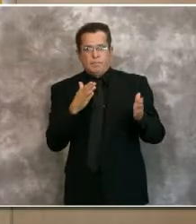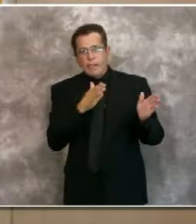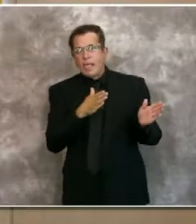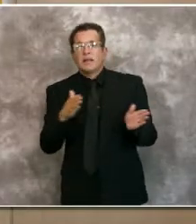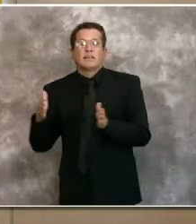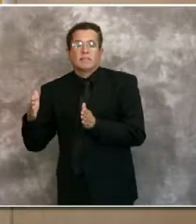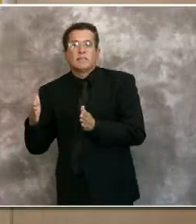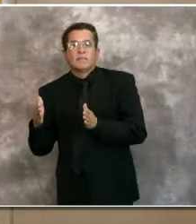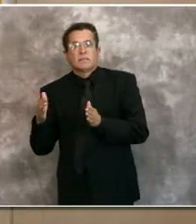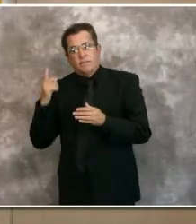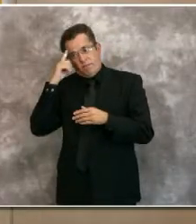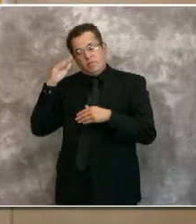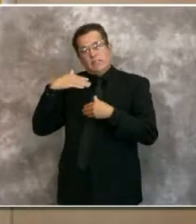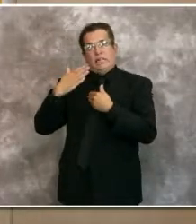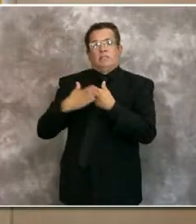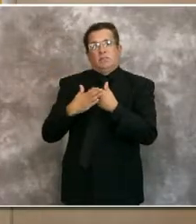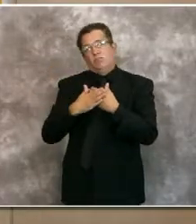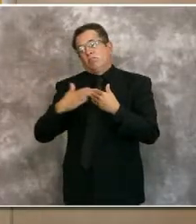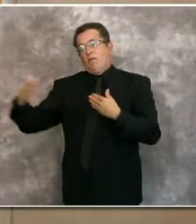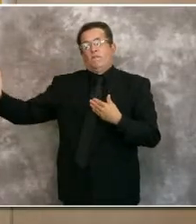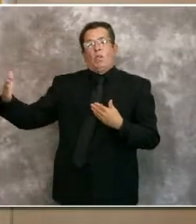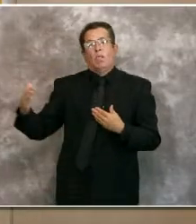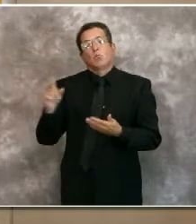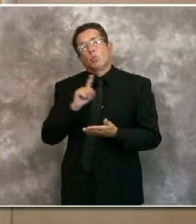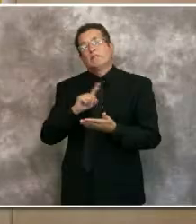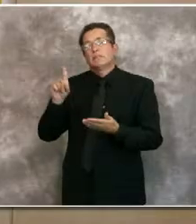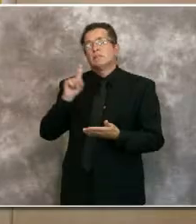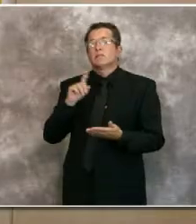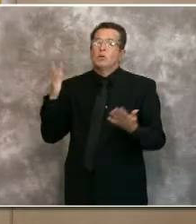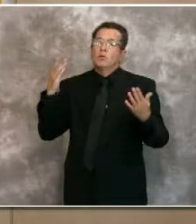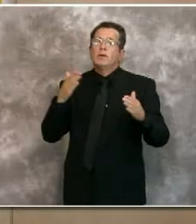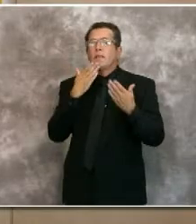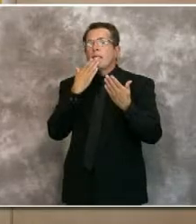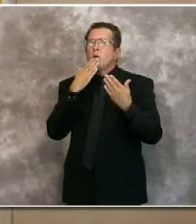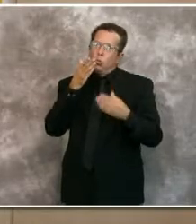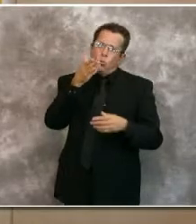take over the coming week. Thank you.